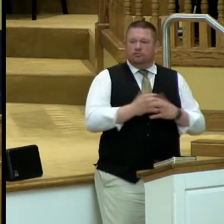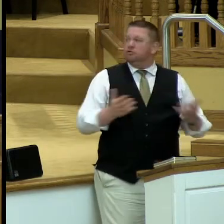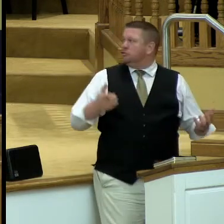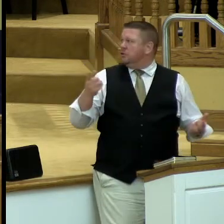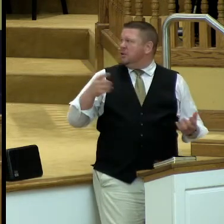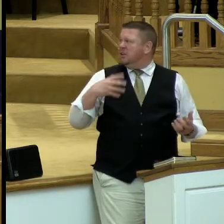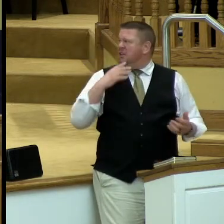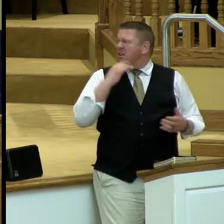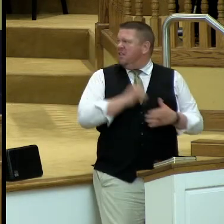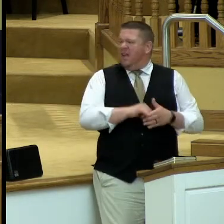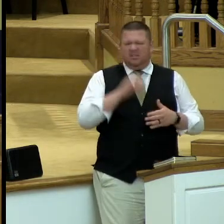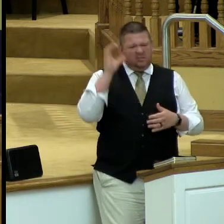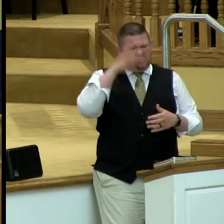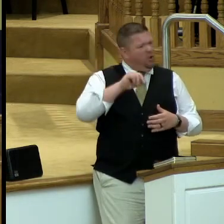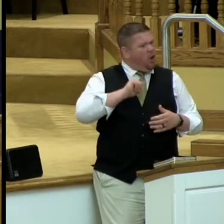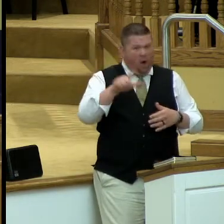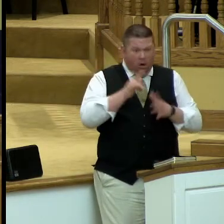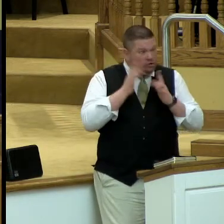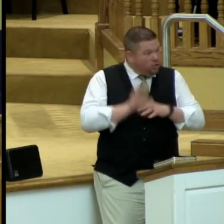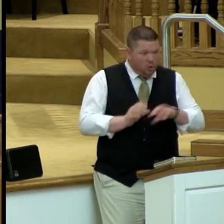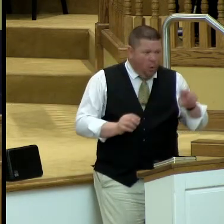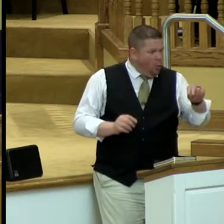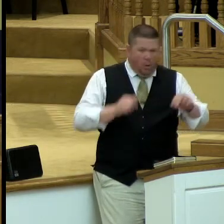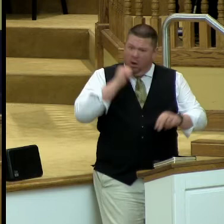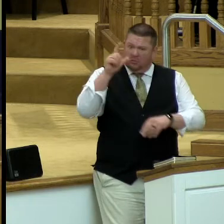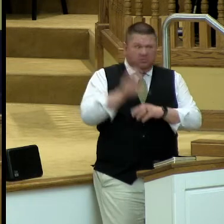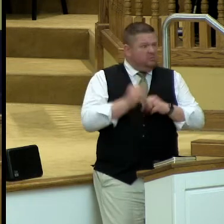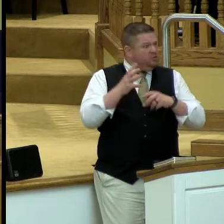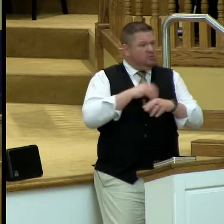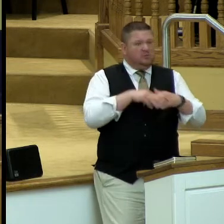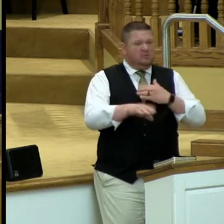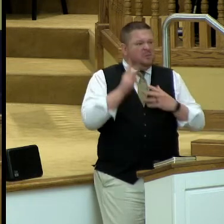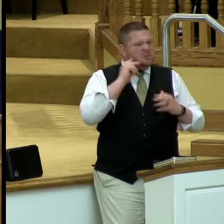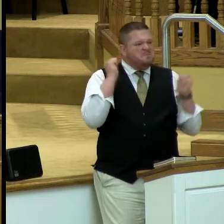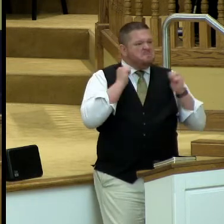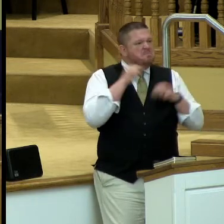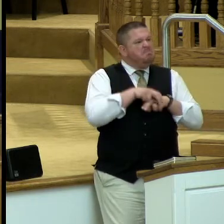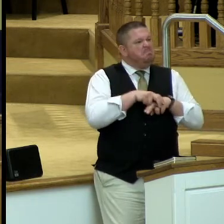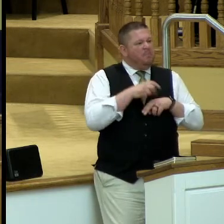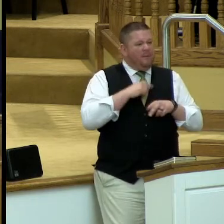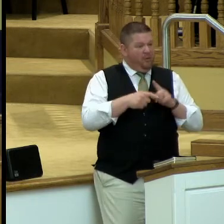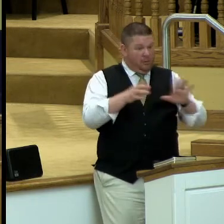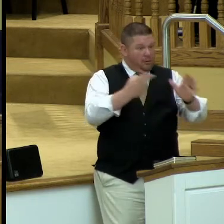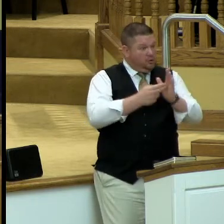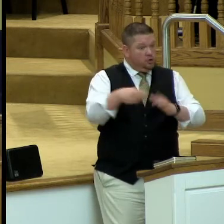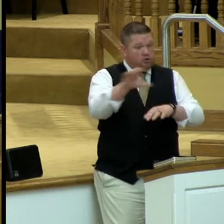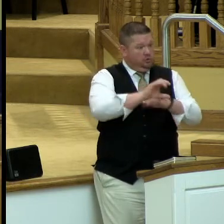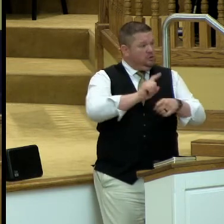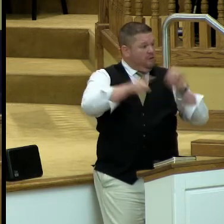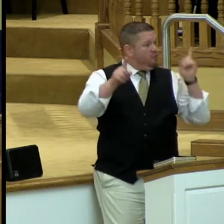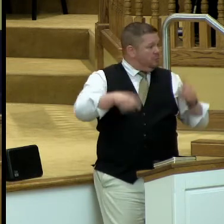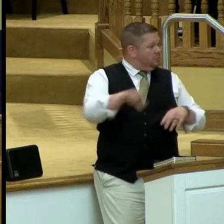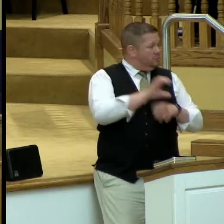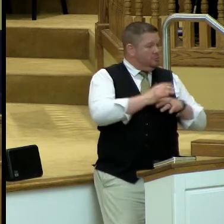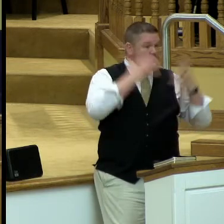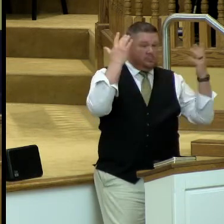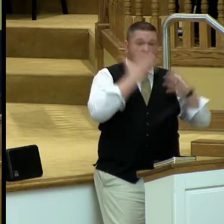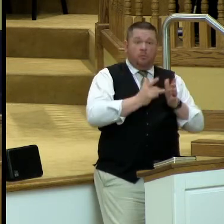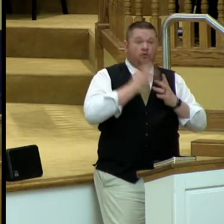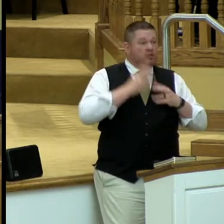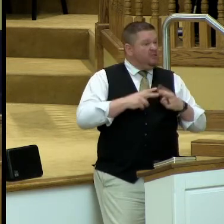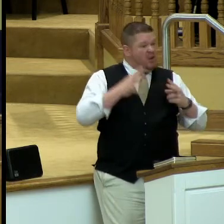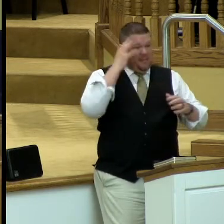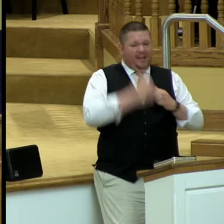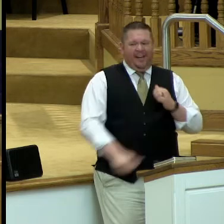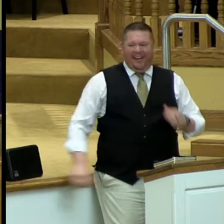Yeah, you're like, well, that's how all Christians are. No, it is not, my friends. Some